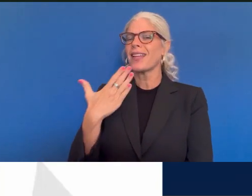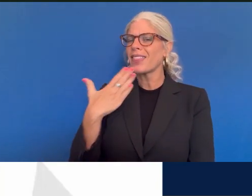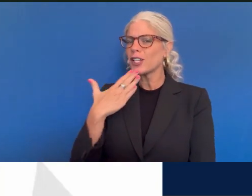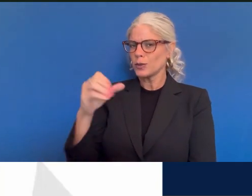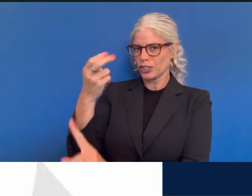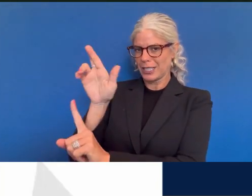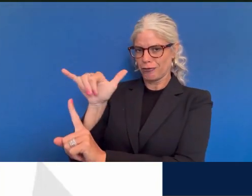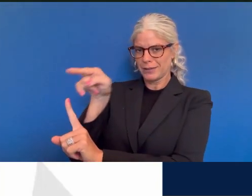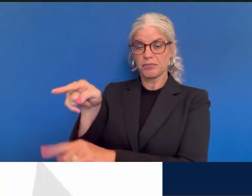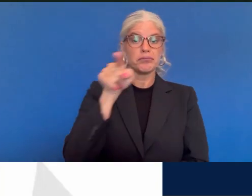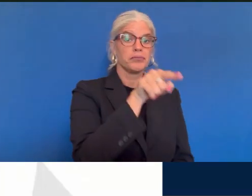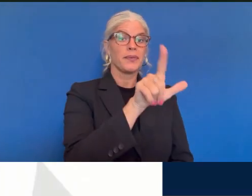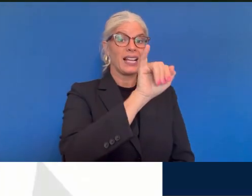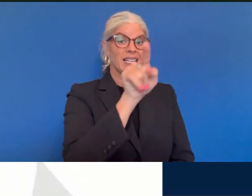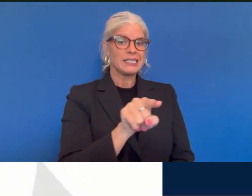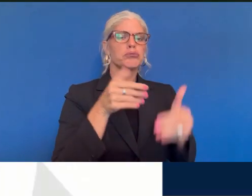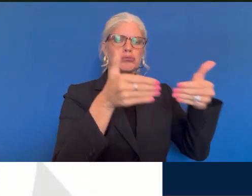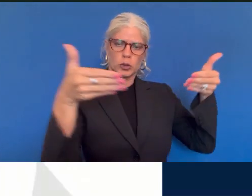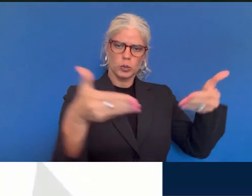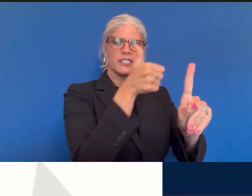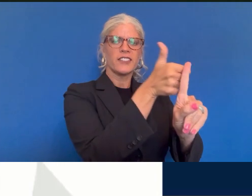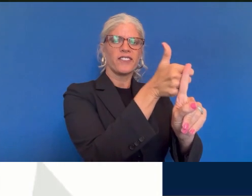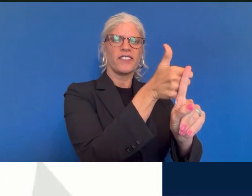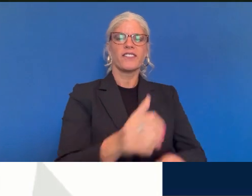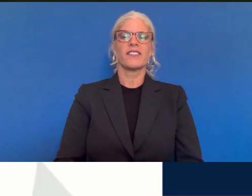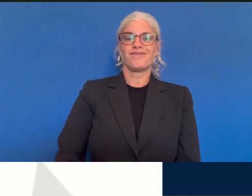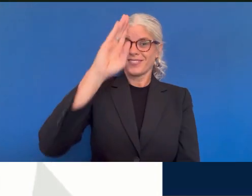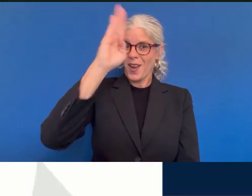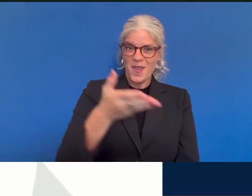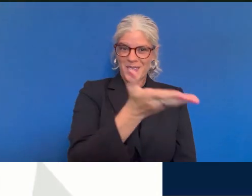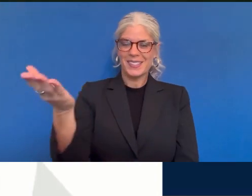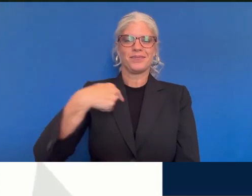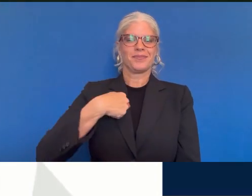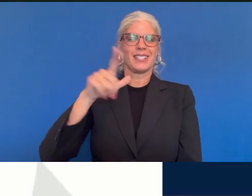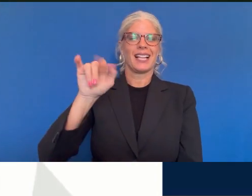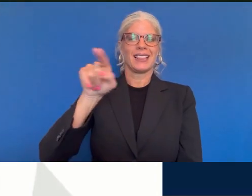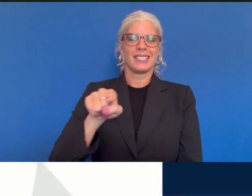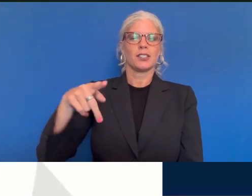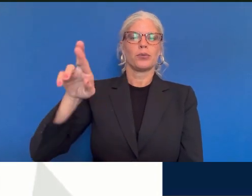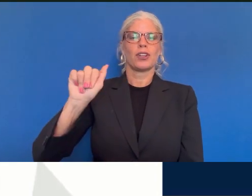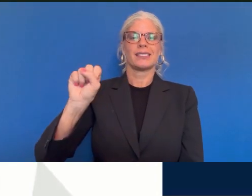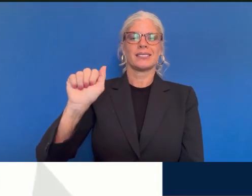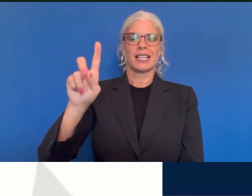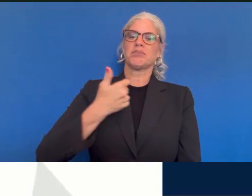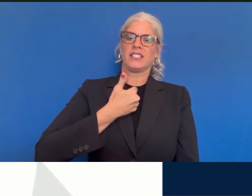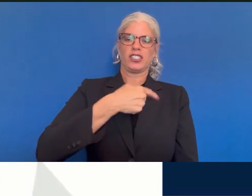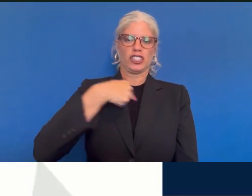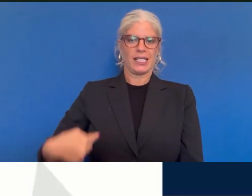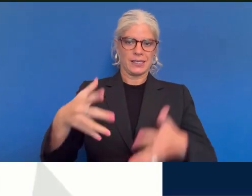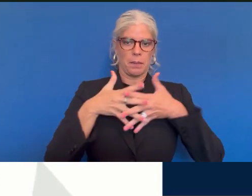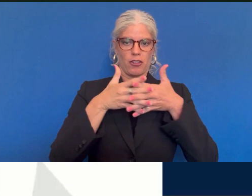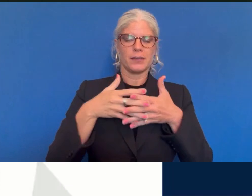Thank you so much, Sherry. Liz, please introduce yourself. Hey everyone, I'm Liz Prasad. I